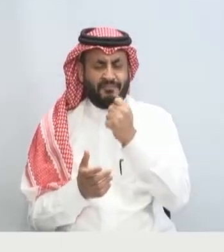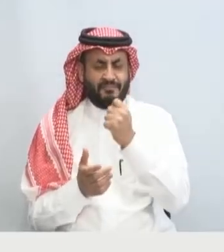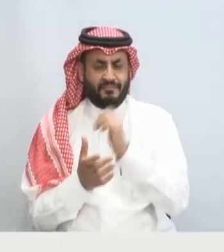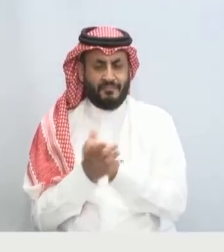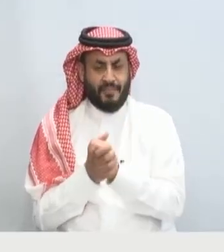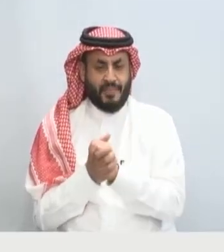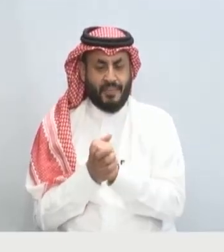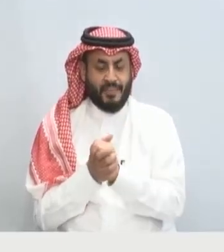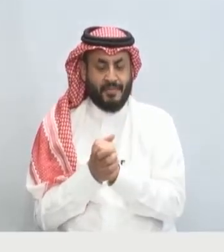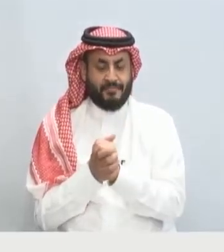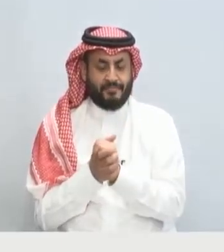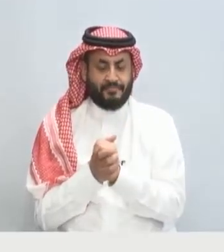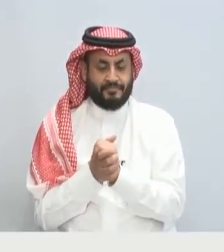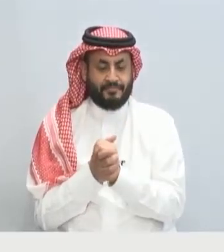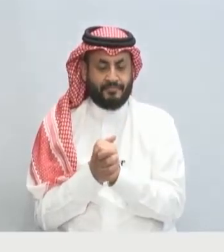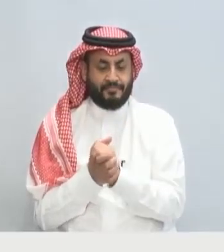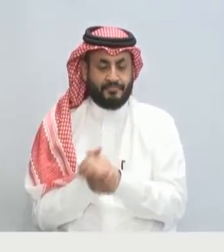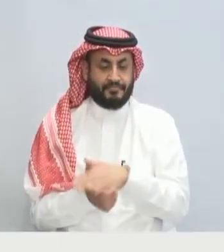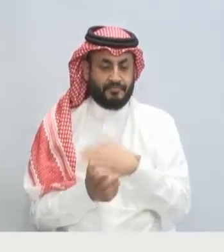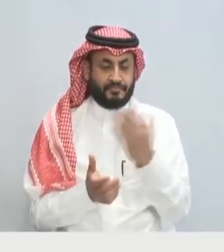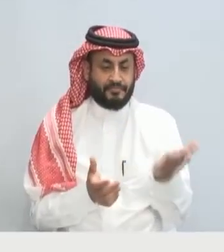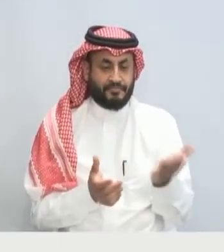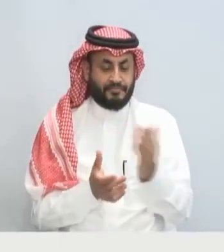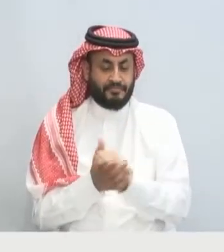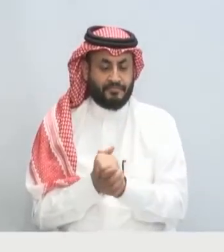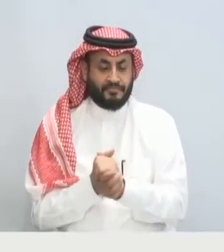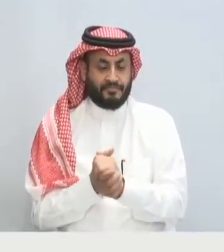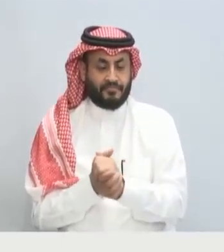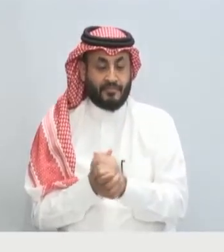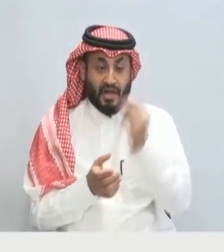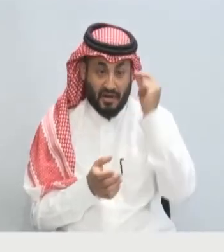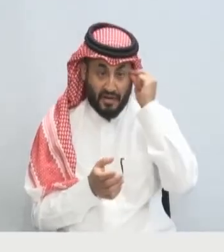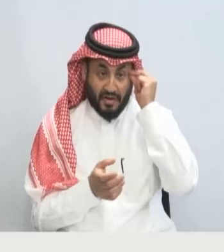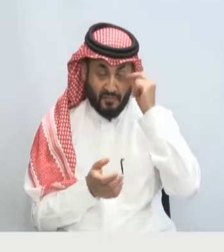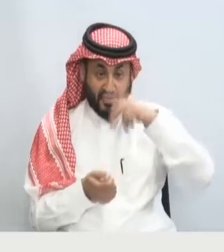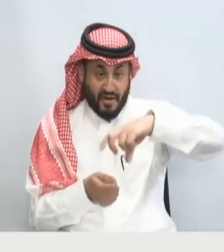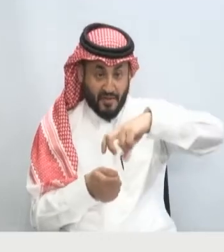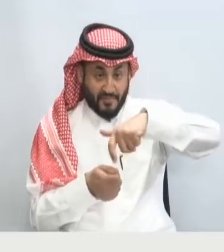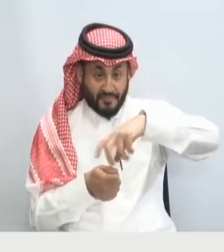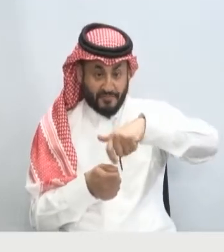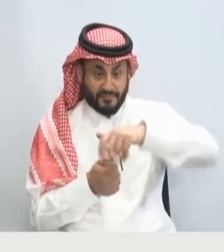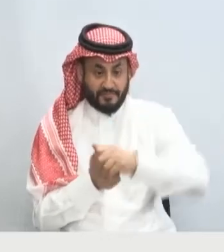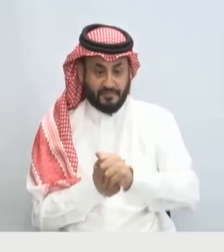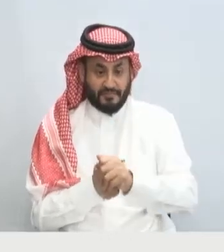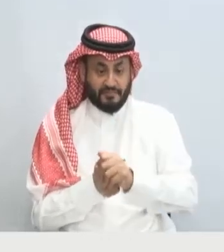It's sour. I know, it's a lemon.